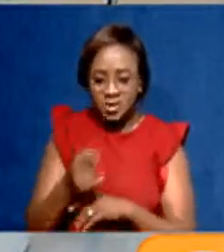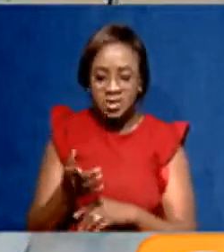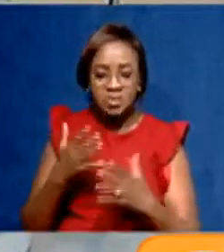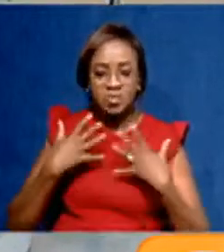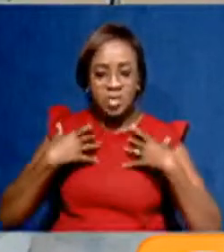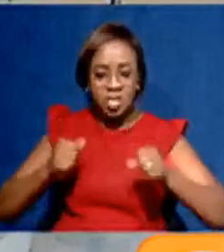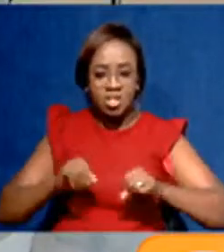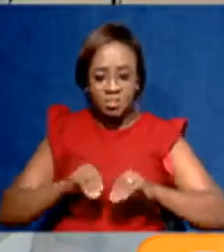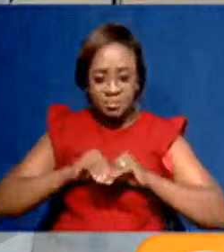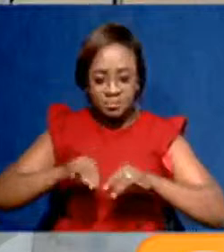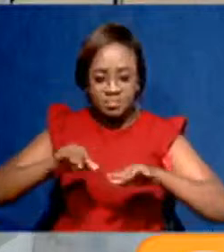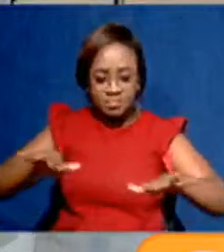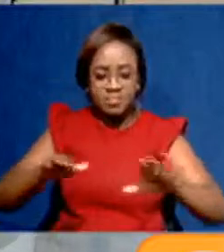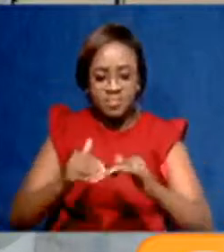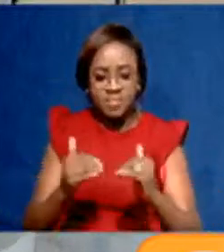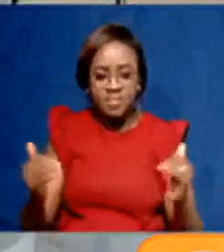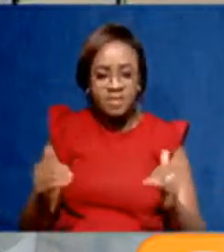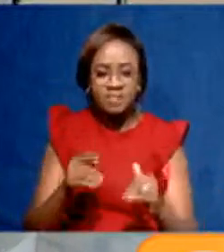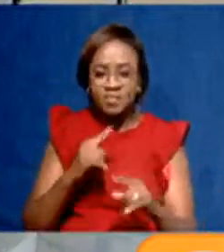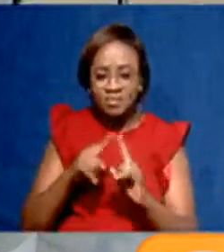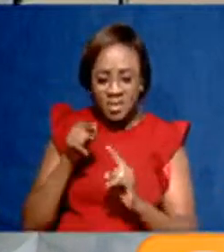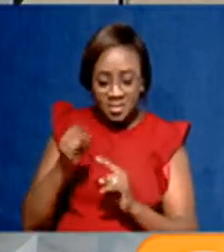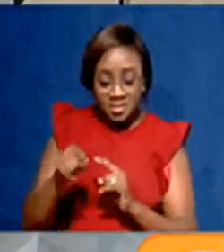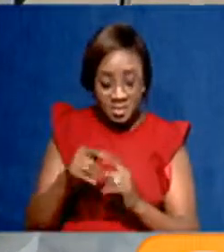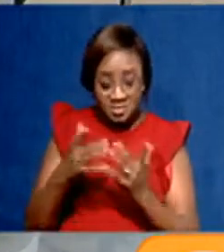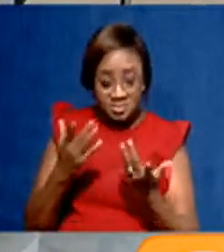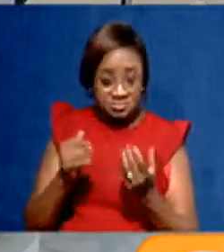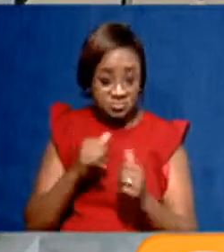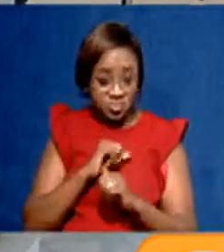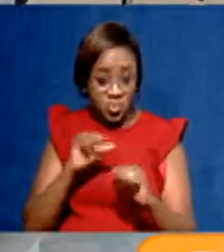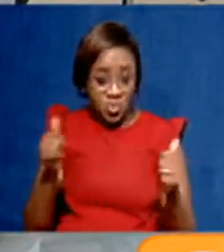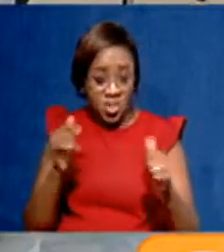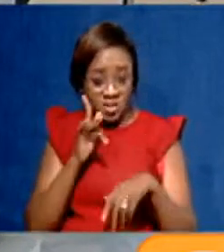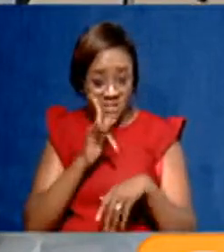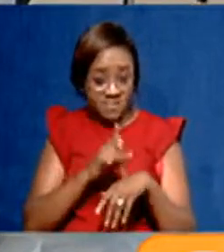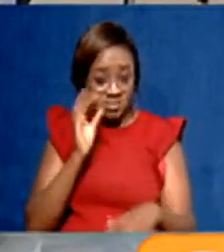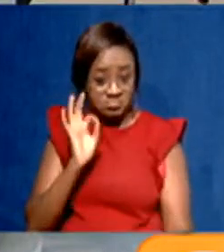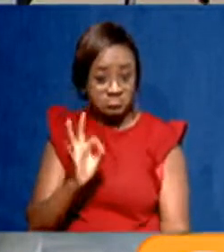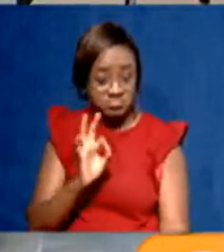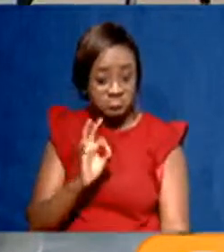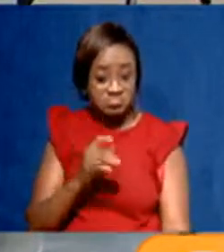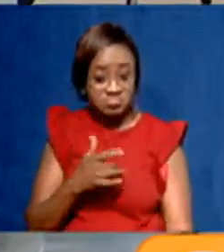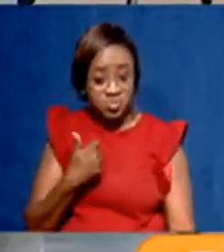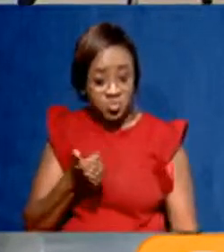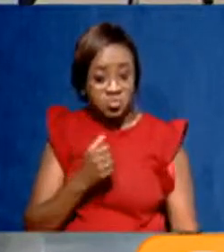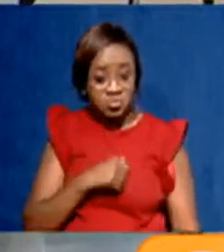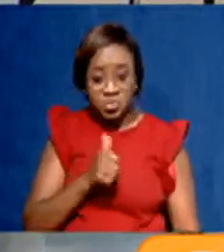grassroots level. How effective have they been since their introduction late last year, I believe?